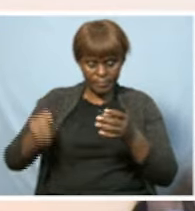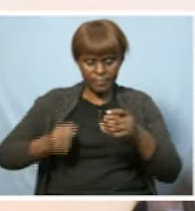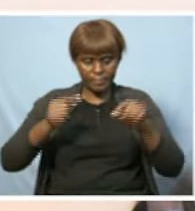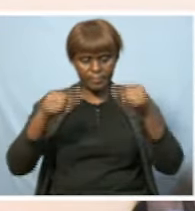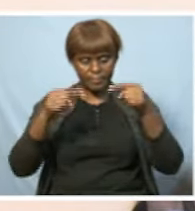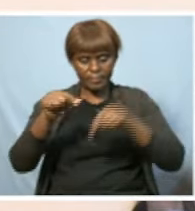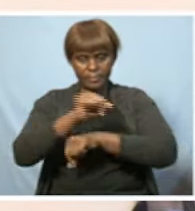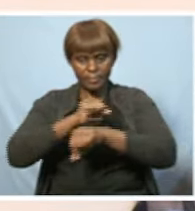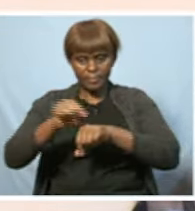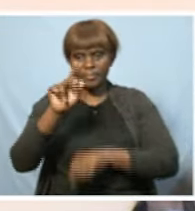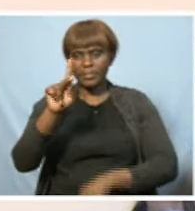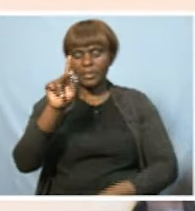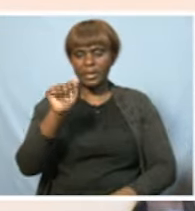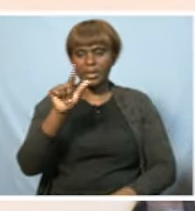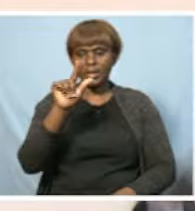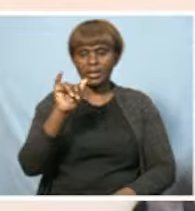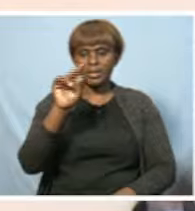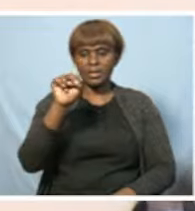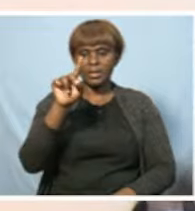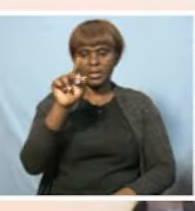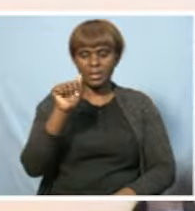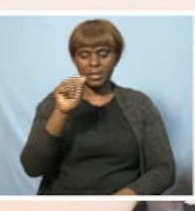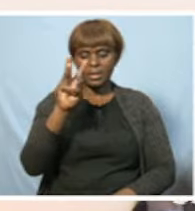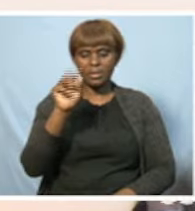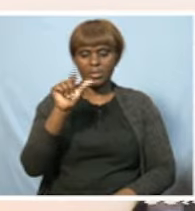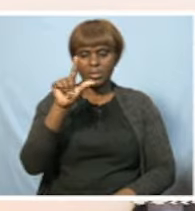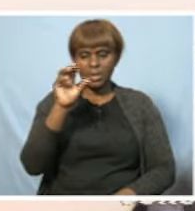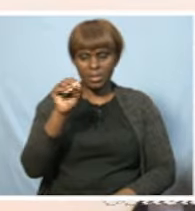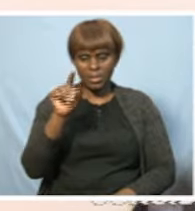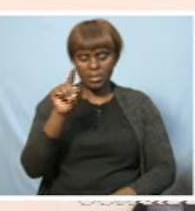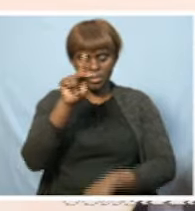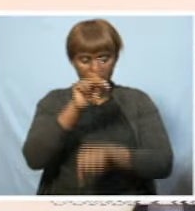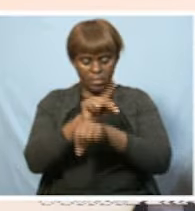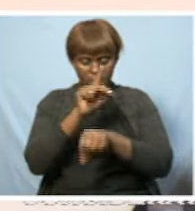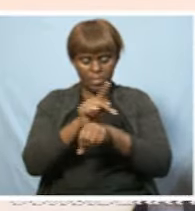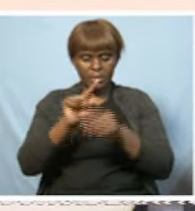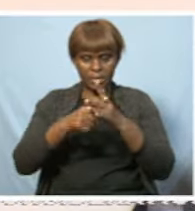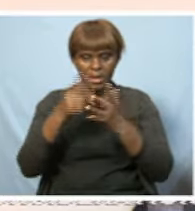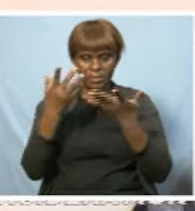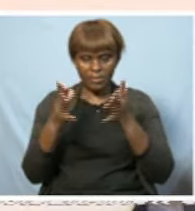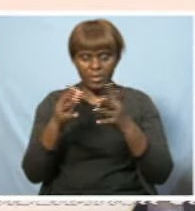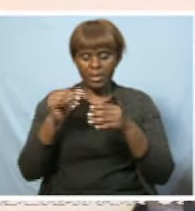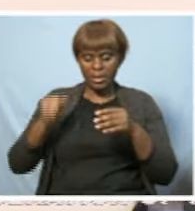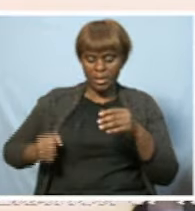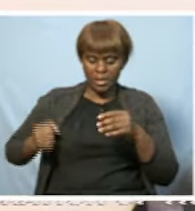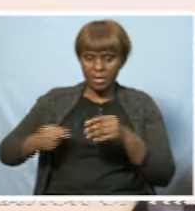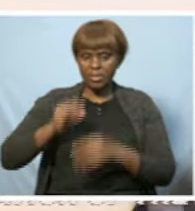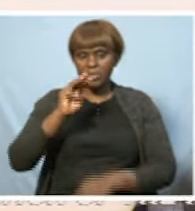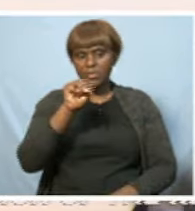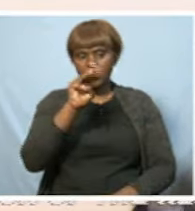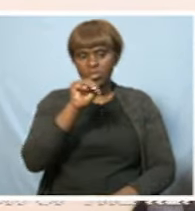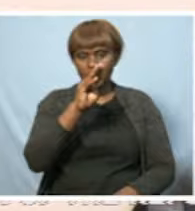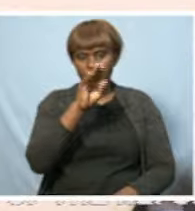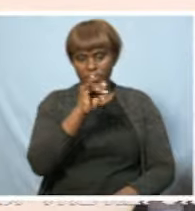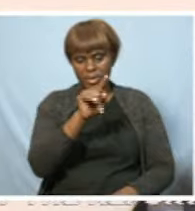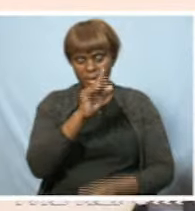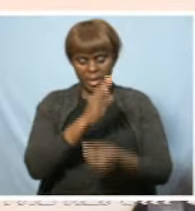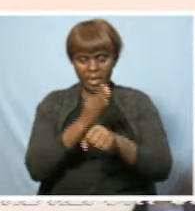Chief Kalindawalo. Chair, the project was commenced under Chief Mumbi after guidance was sought from the